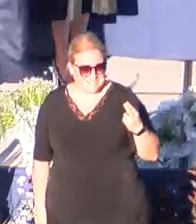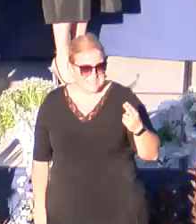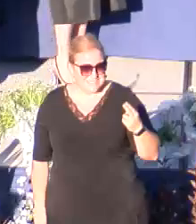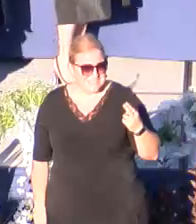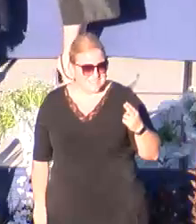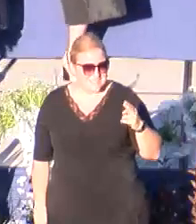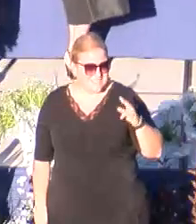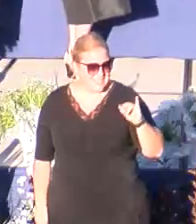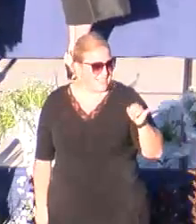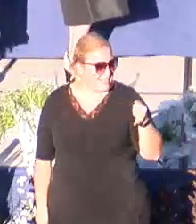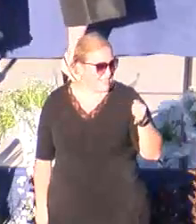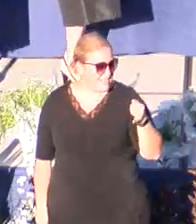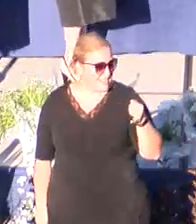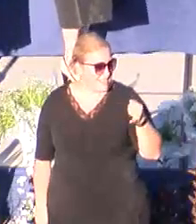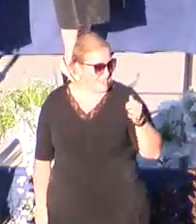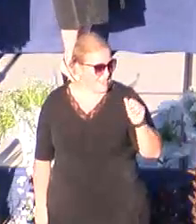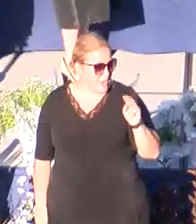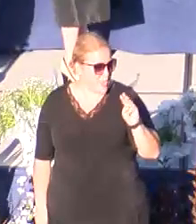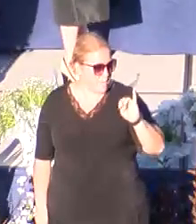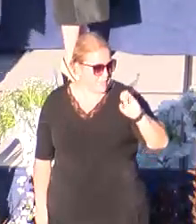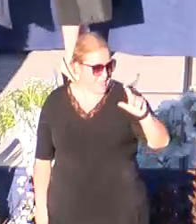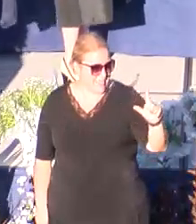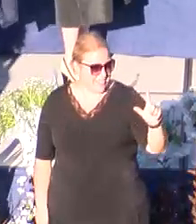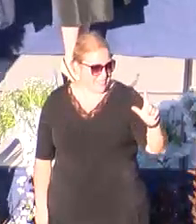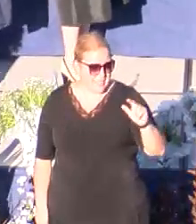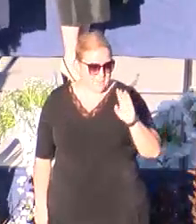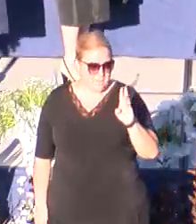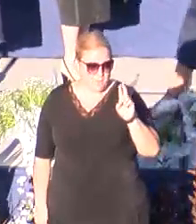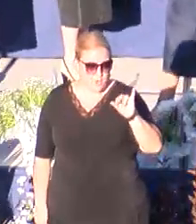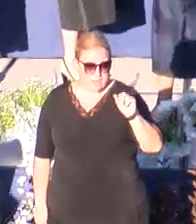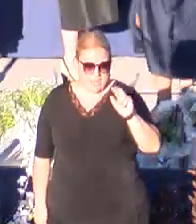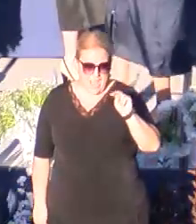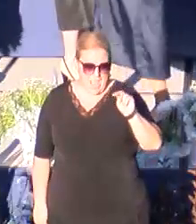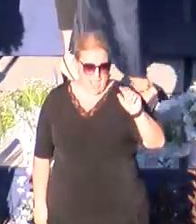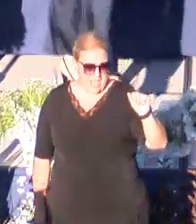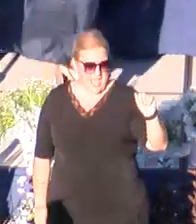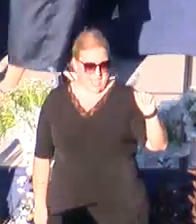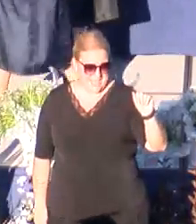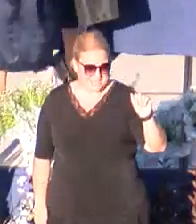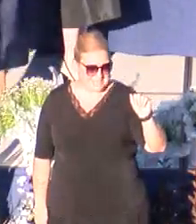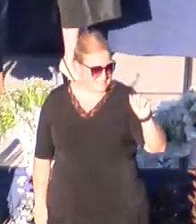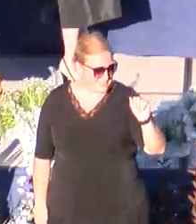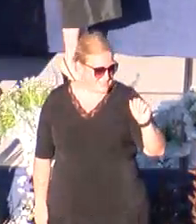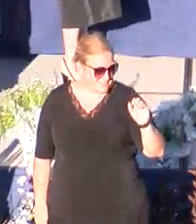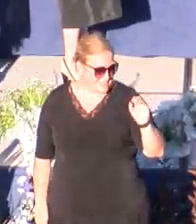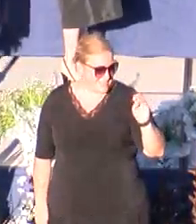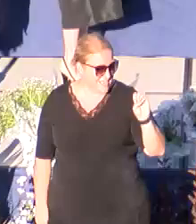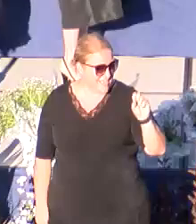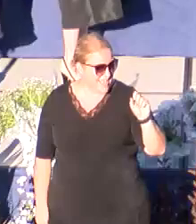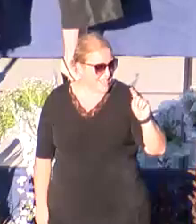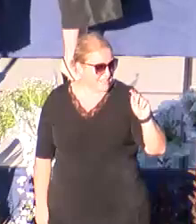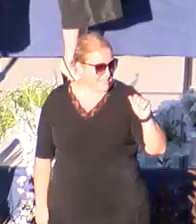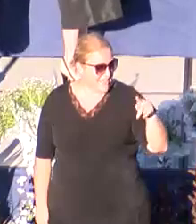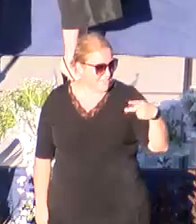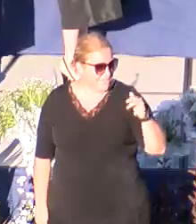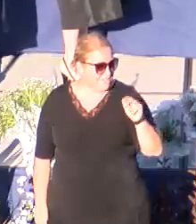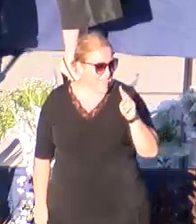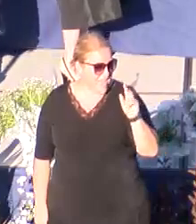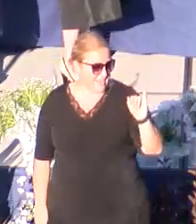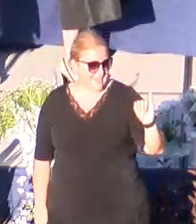Jebneel Diegues. Brianna Noel Phillips. Estefani